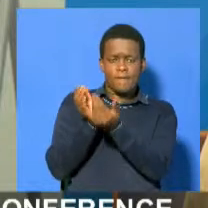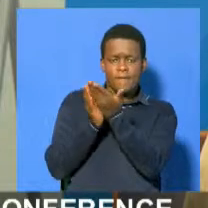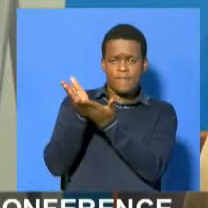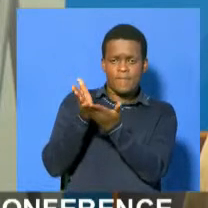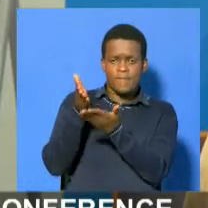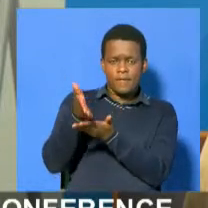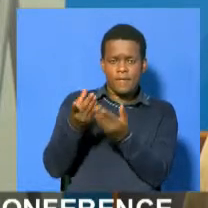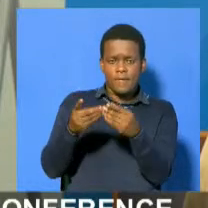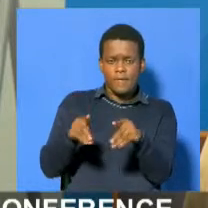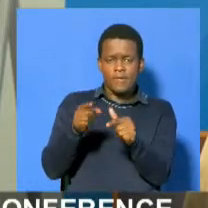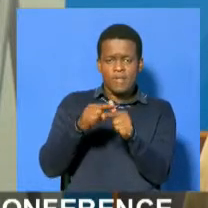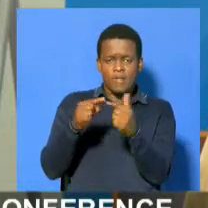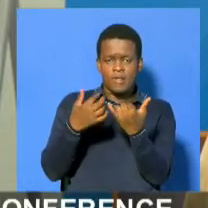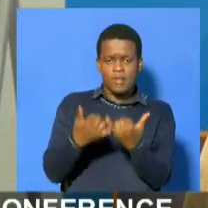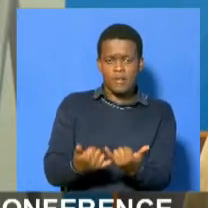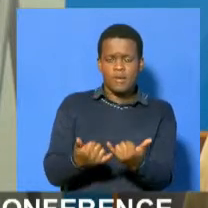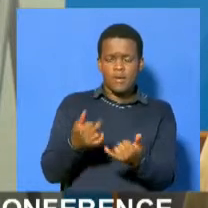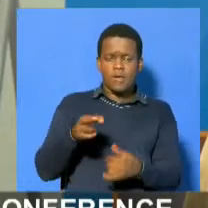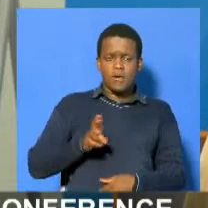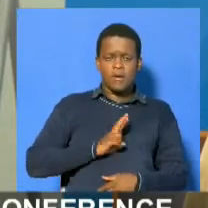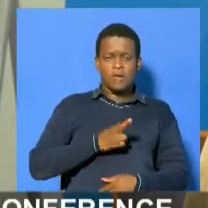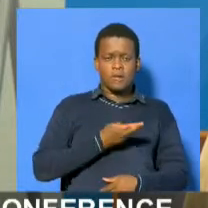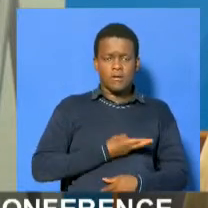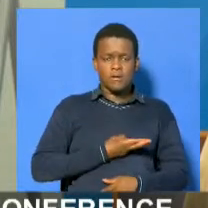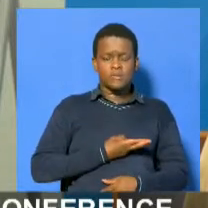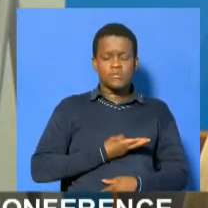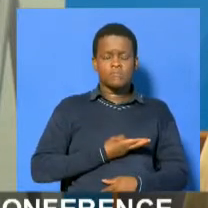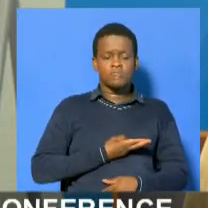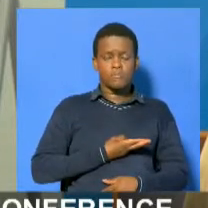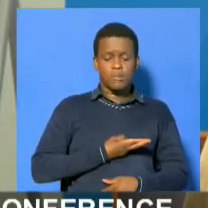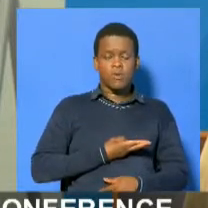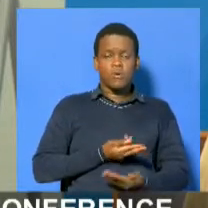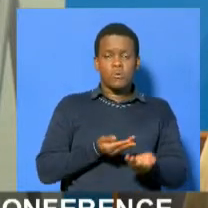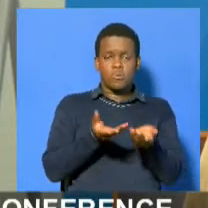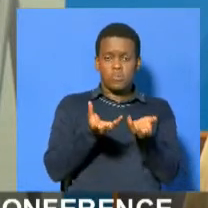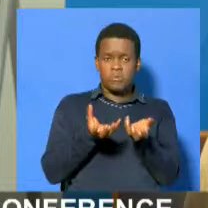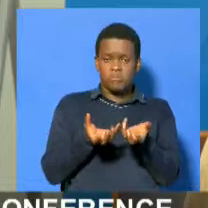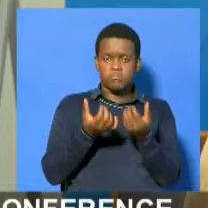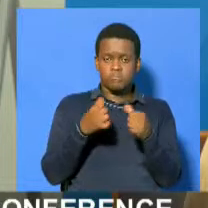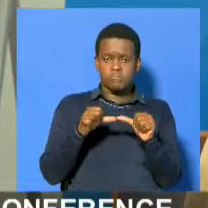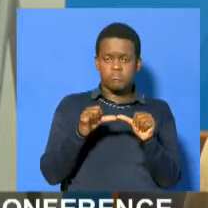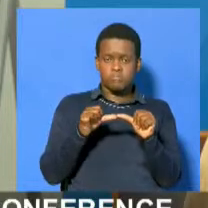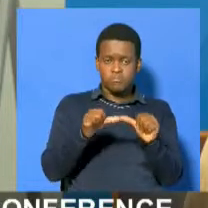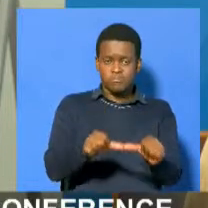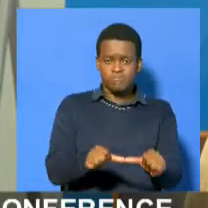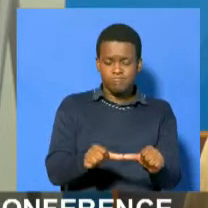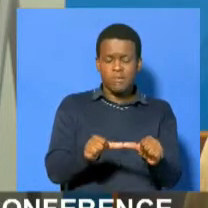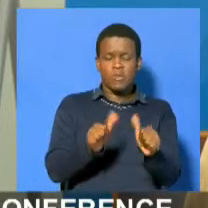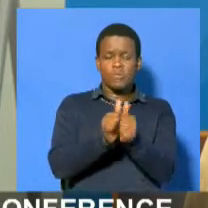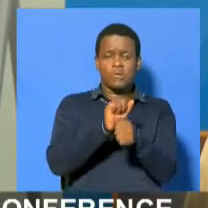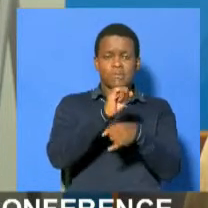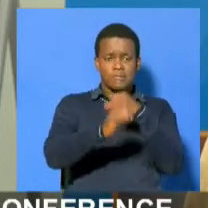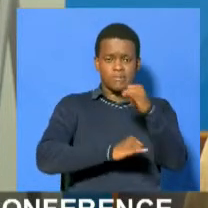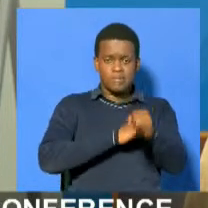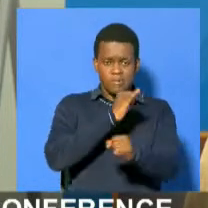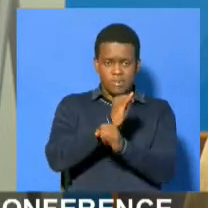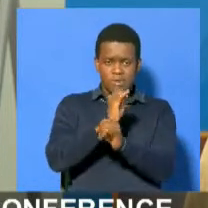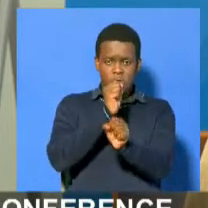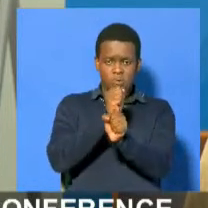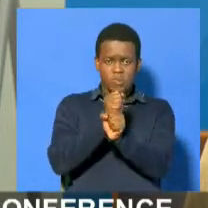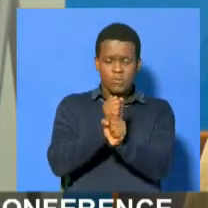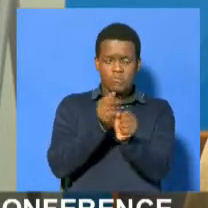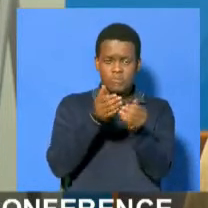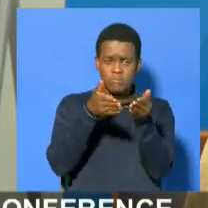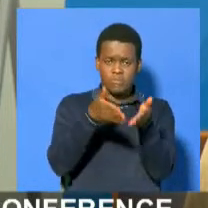So we are alive to those and would want to look at those international and regional